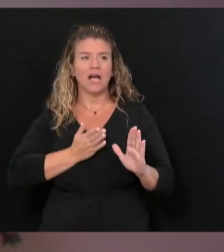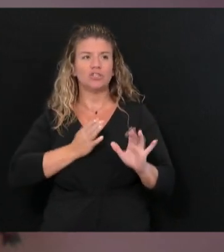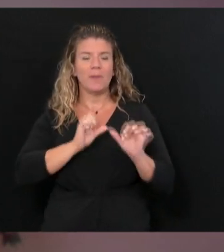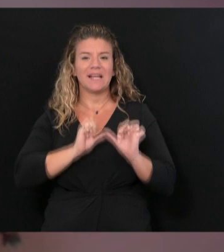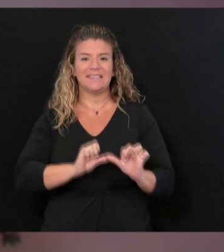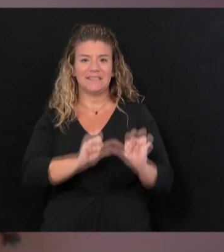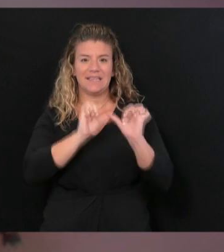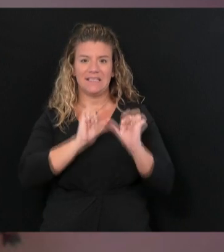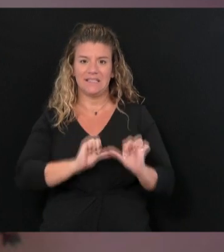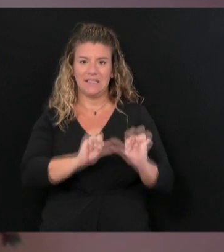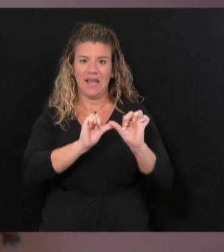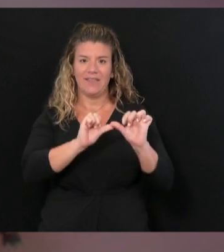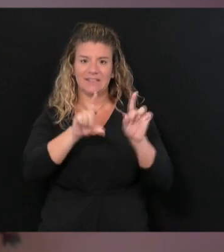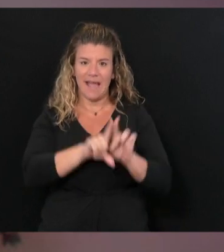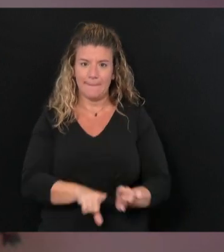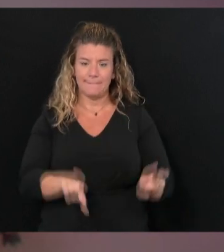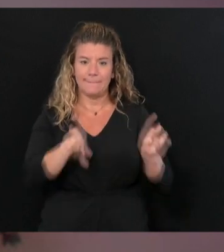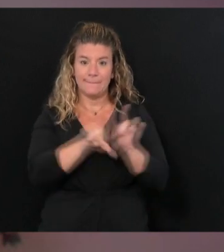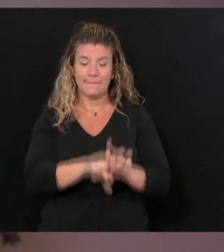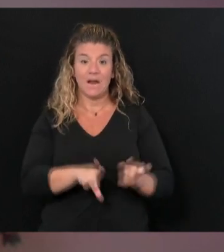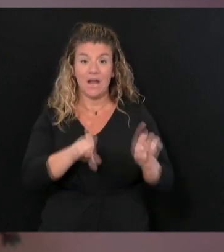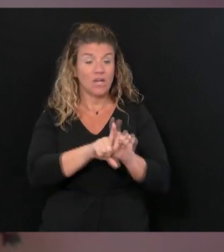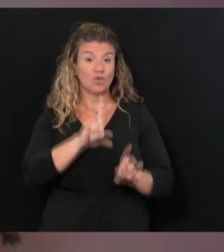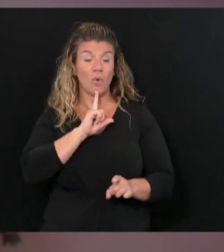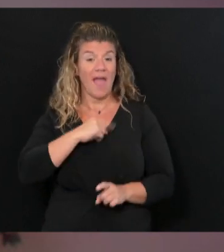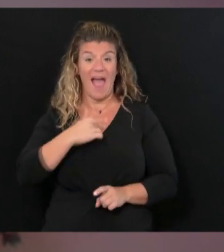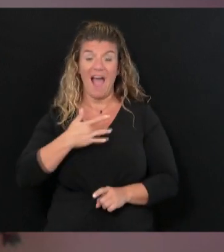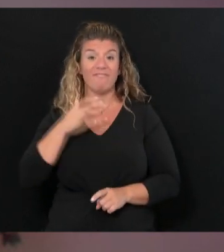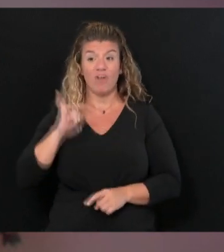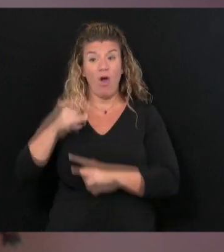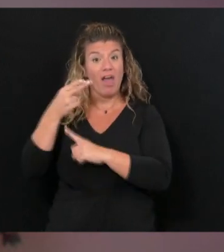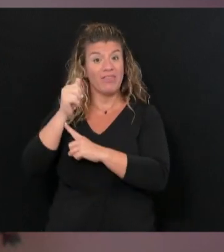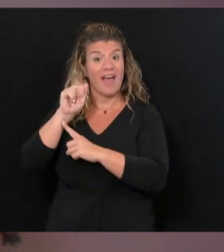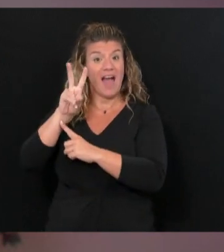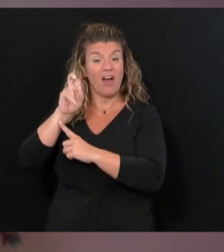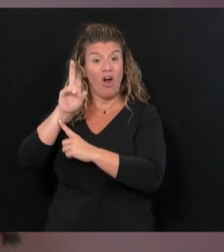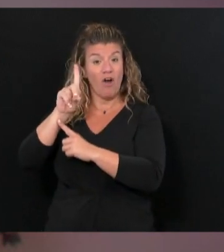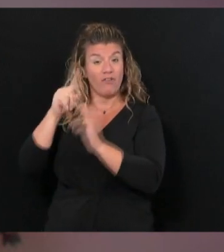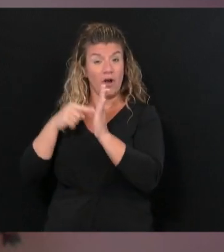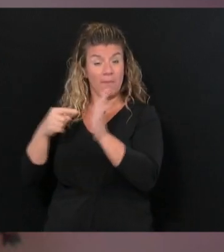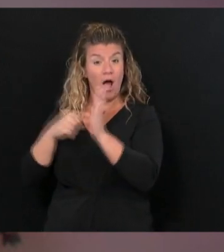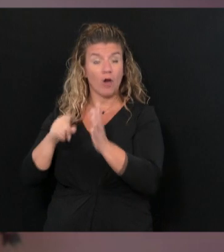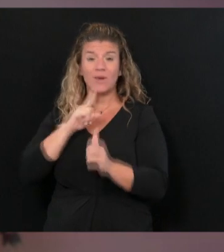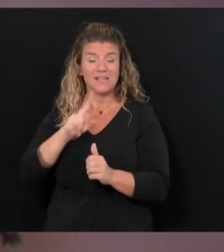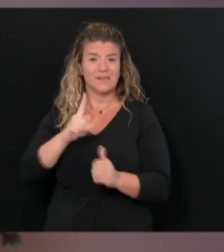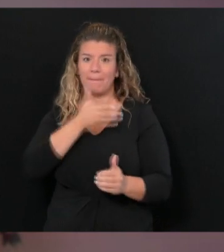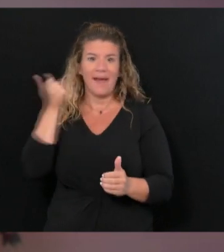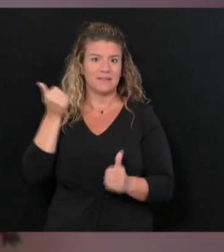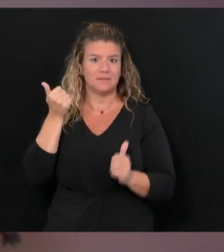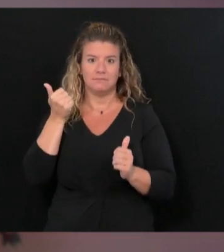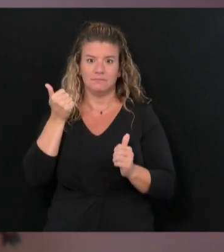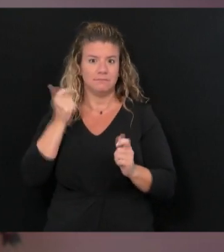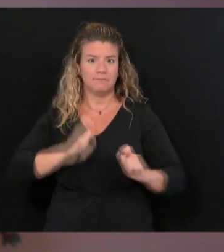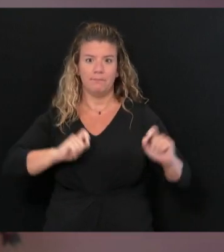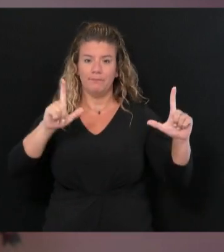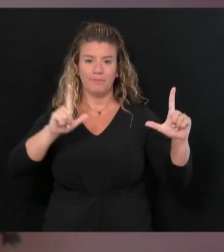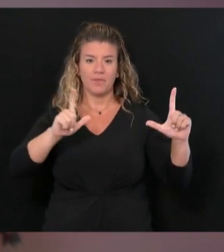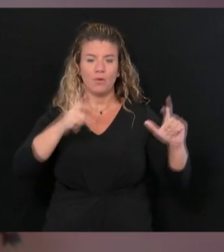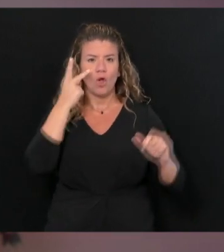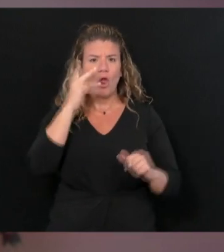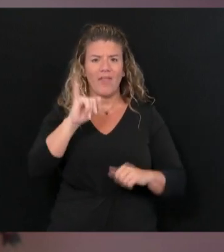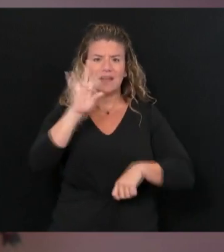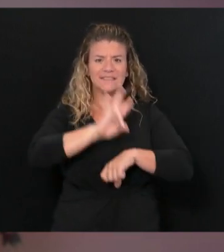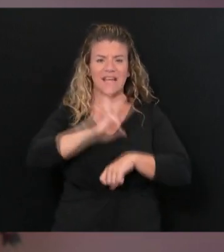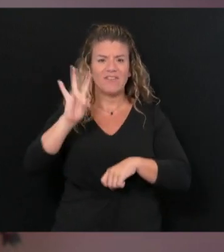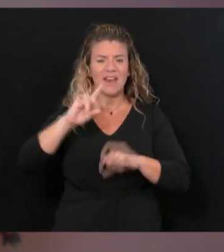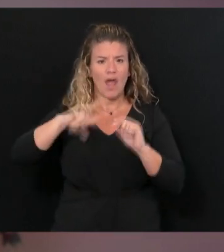with what I consider one of the best national models, looking at the rate of new cases over a 7-day rolling average. And that